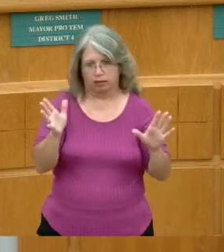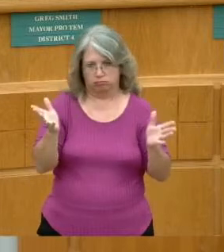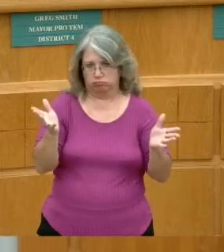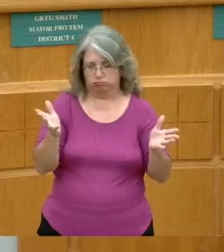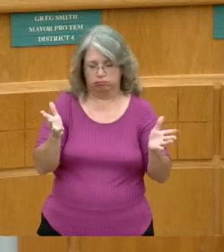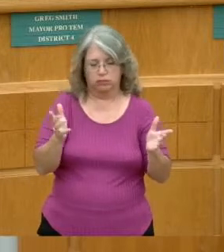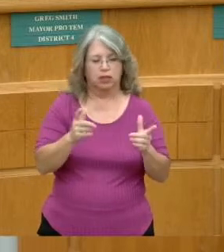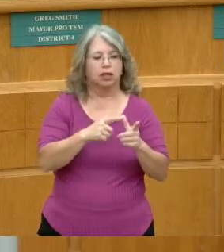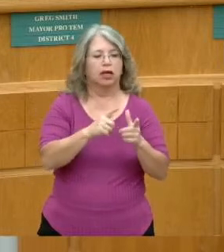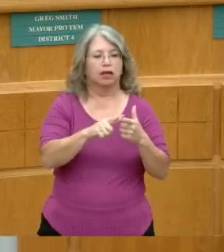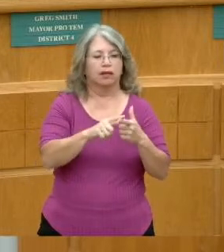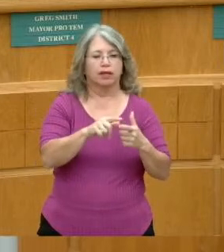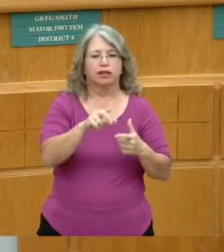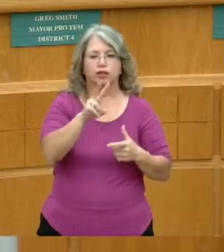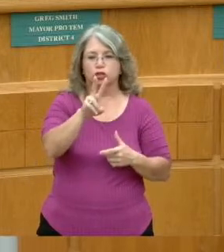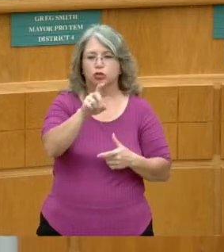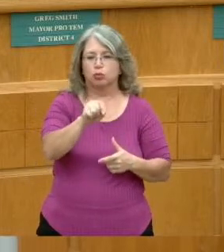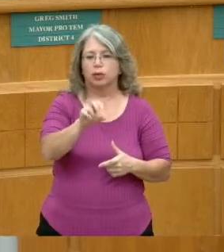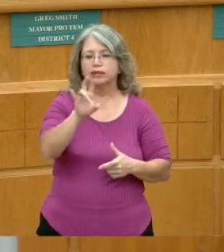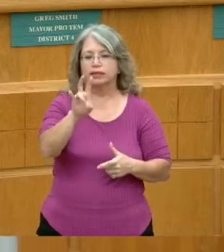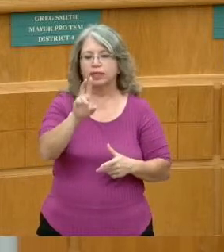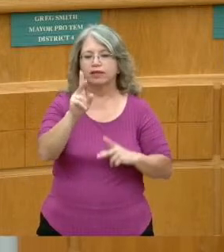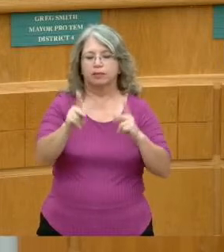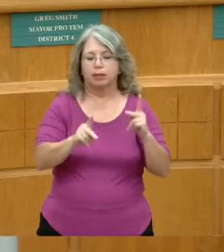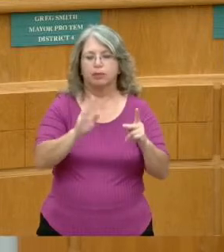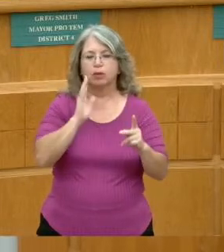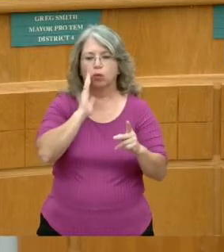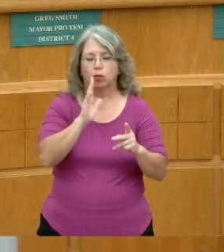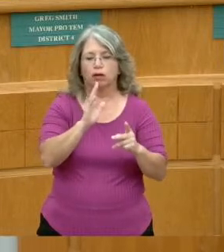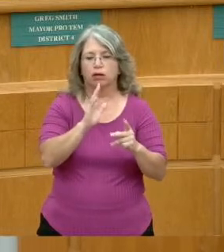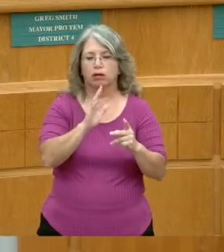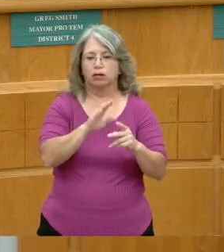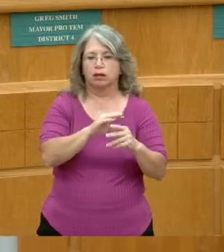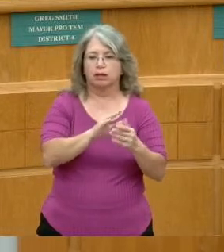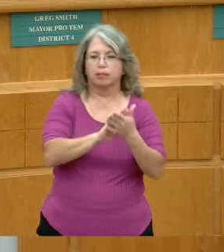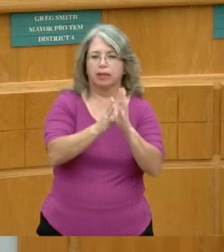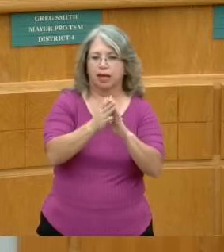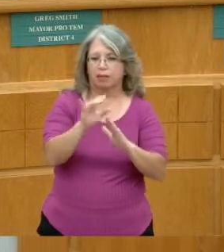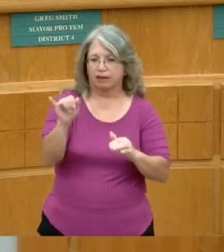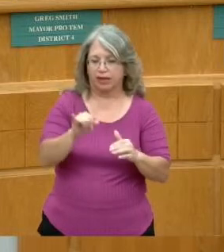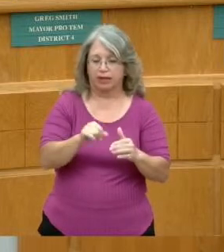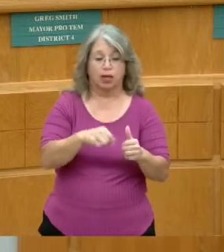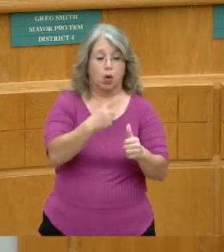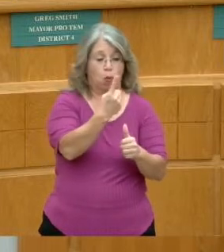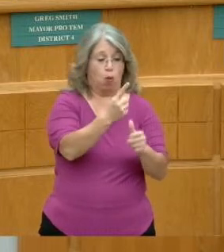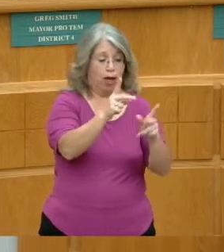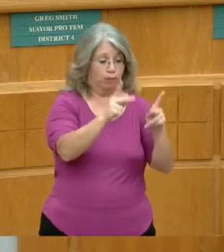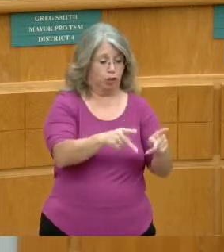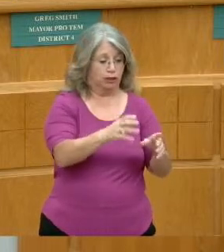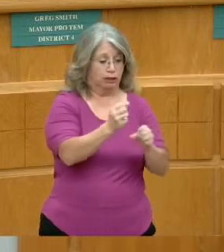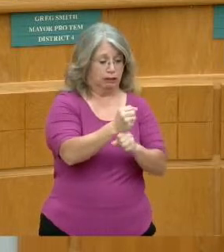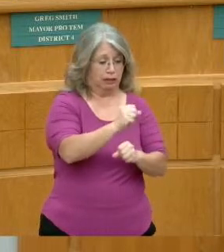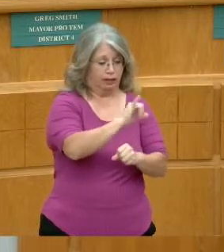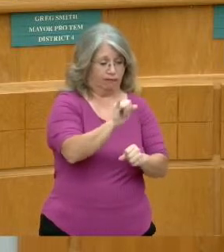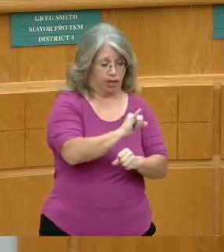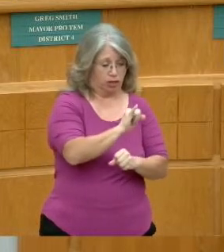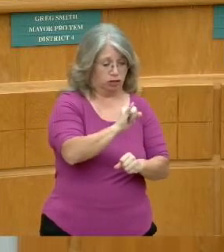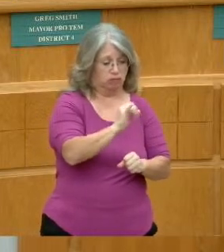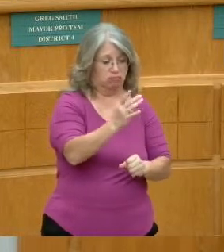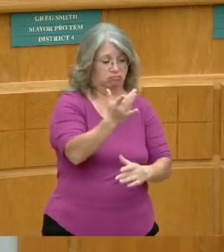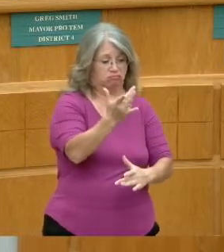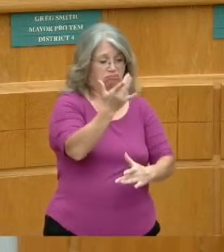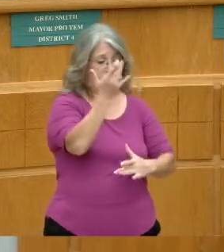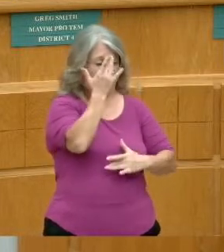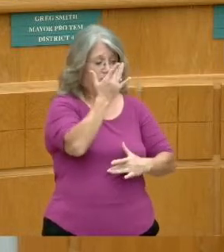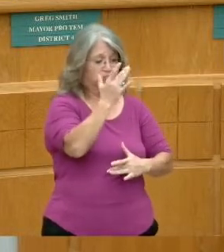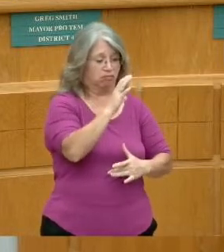then 2.7 people would get infected for every one person that gets infected. So what this would look like is we